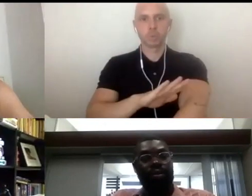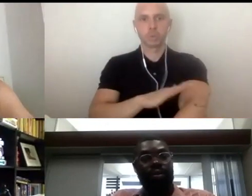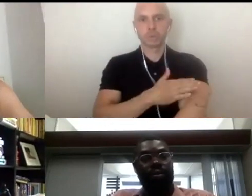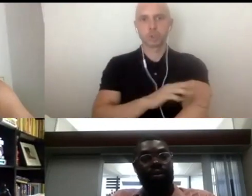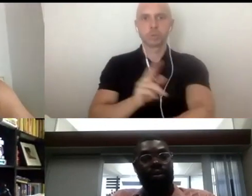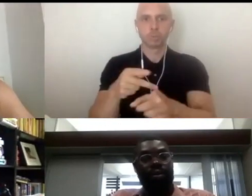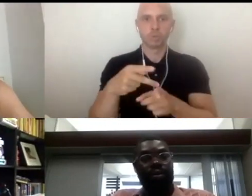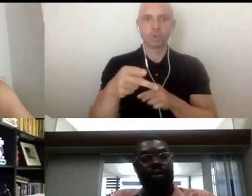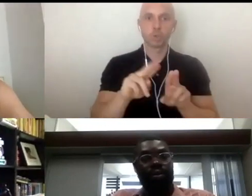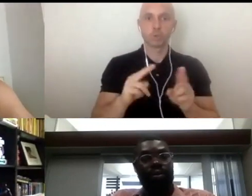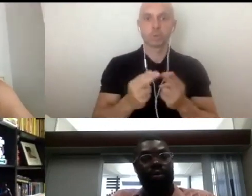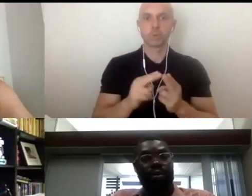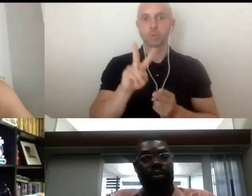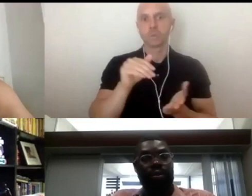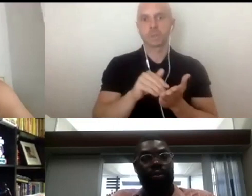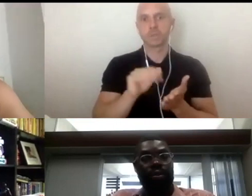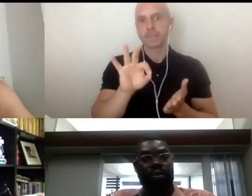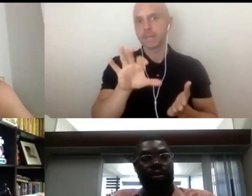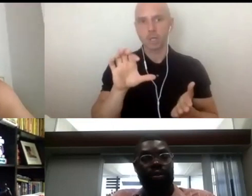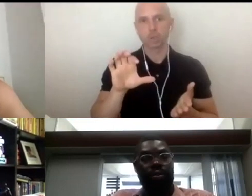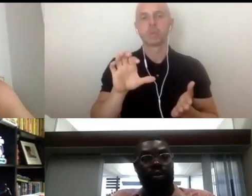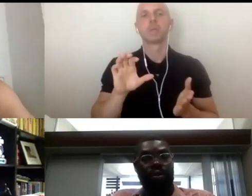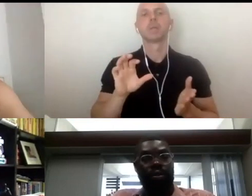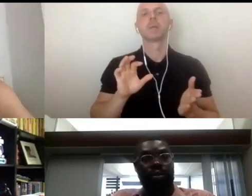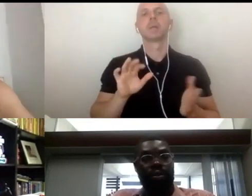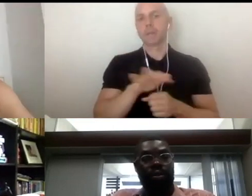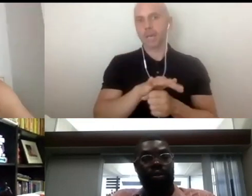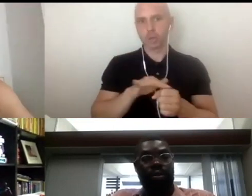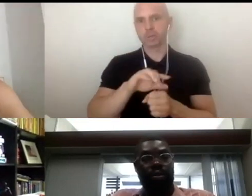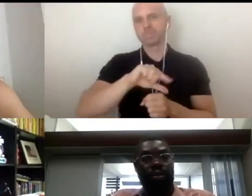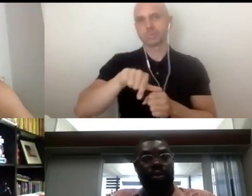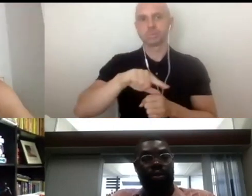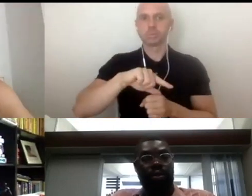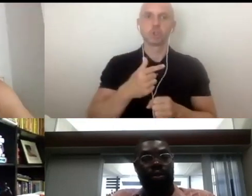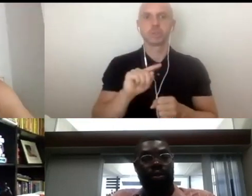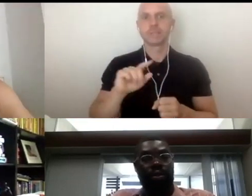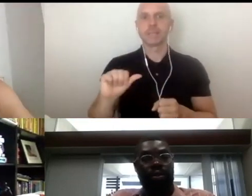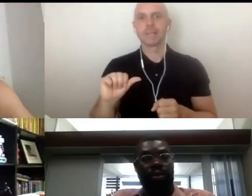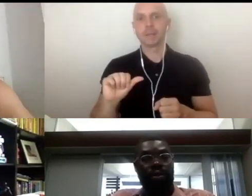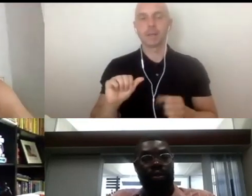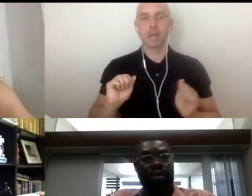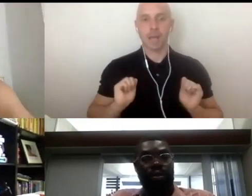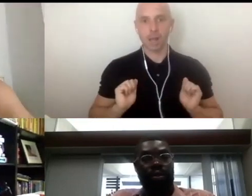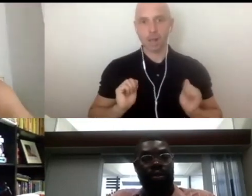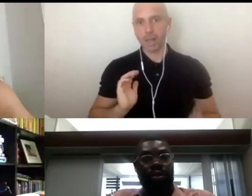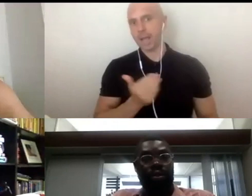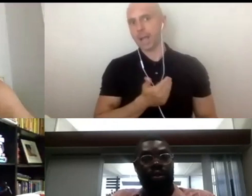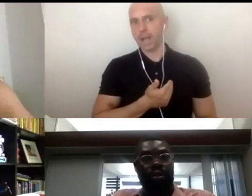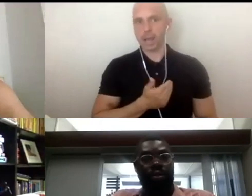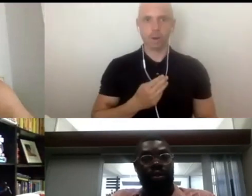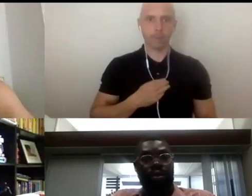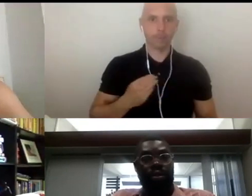and union of 2,900 musicians in the GTA. Our members were fairly encouraged by many of the guidelines